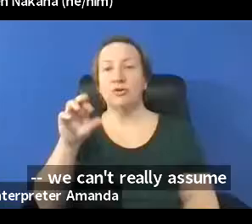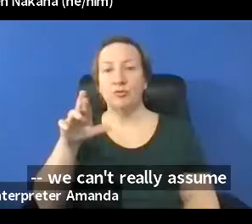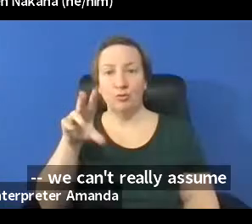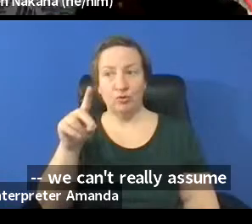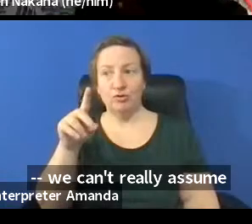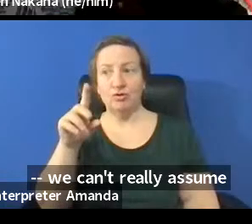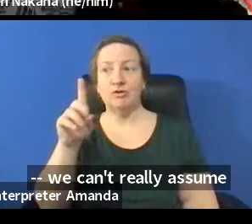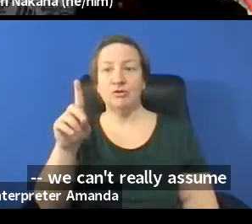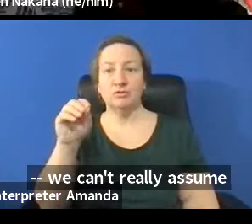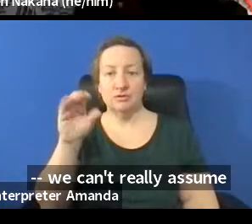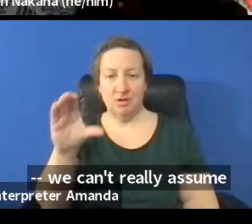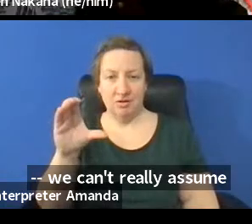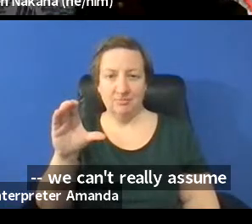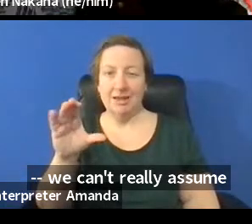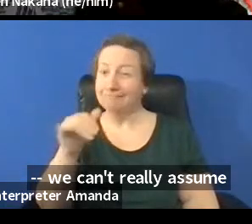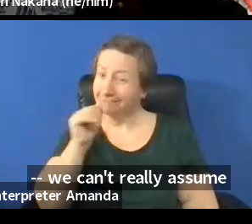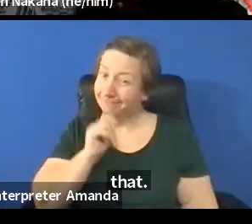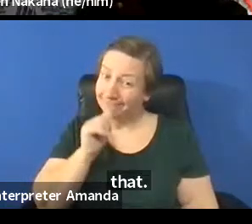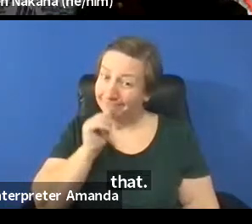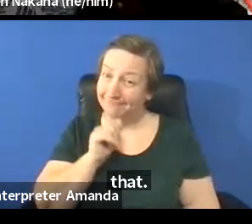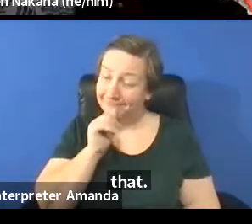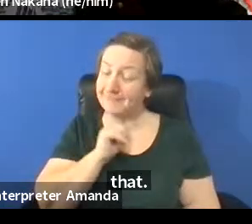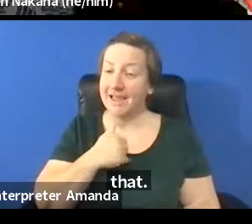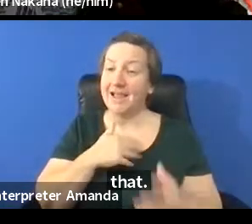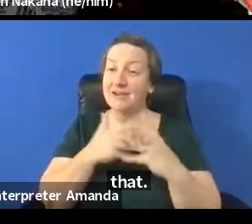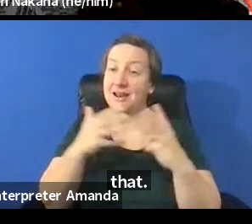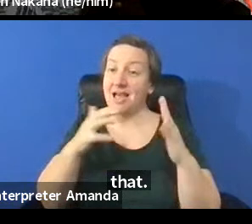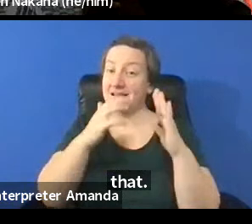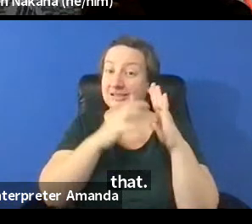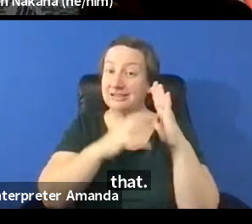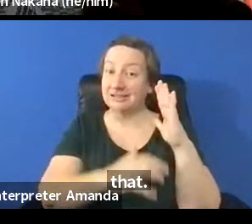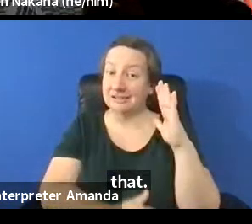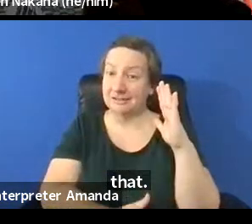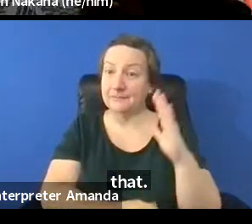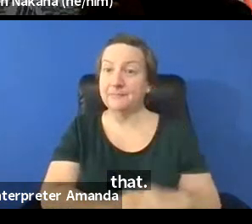where, bear with me, there's a lot on this.